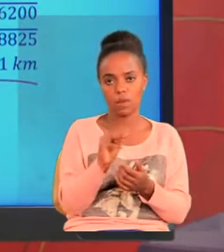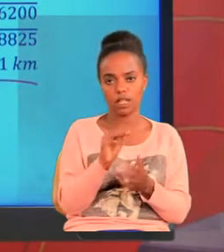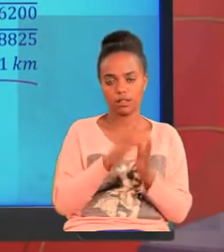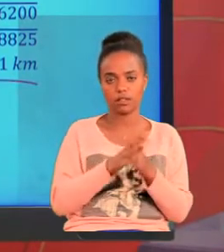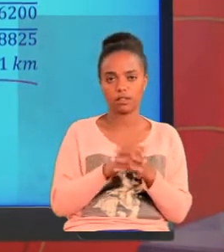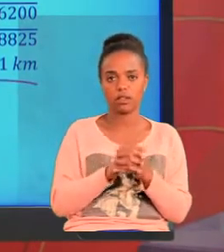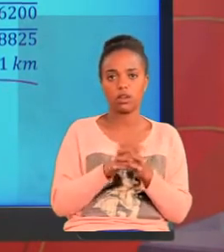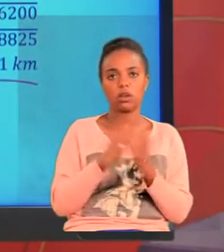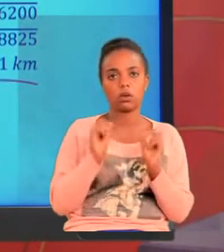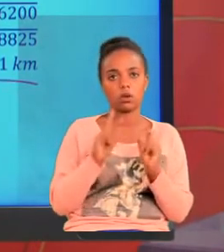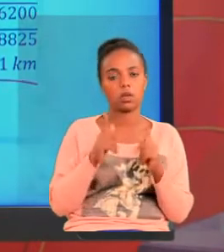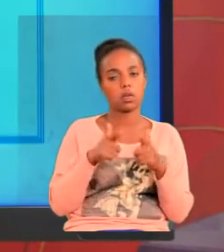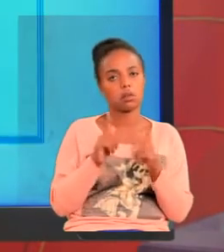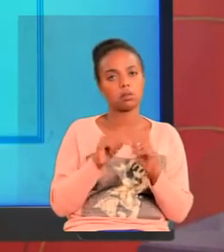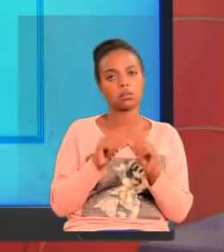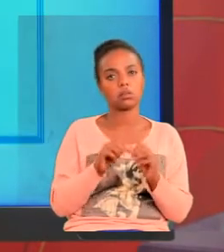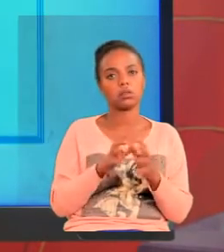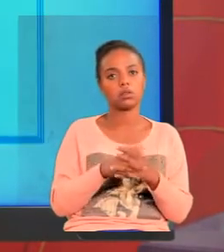Okay, now let's continue.